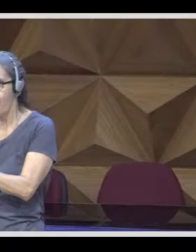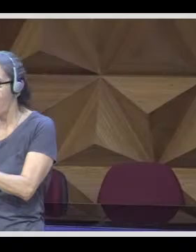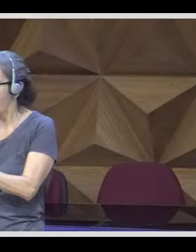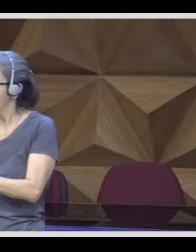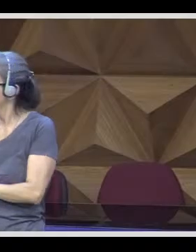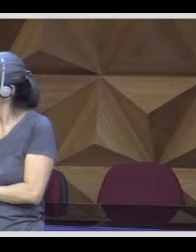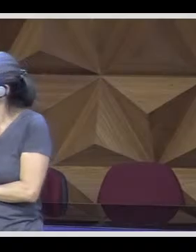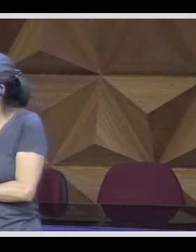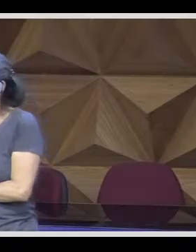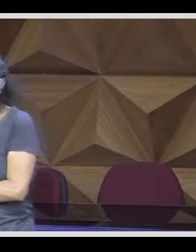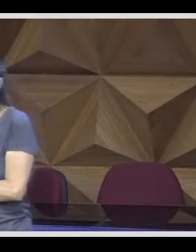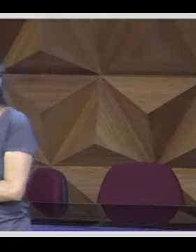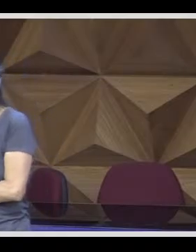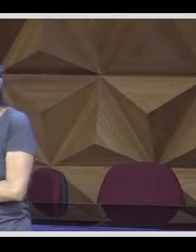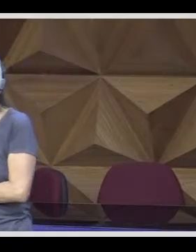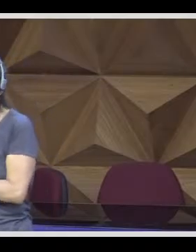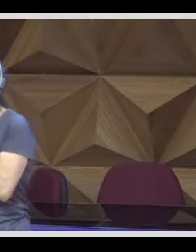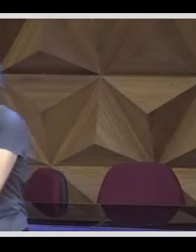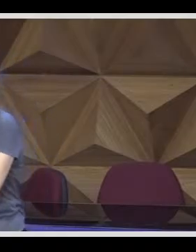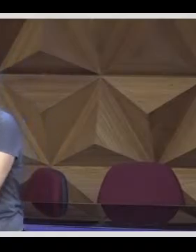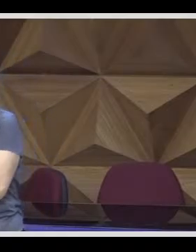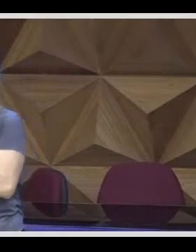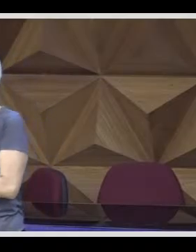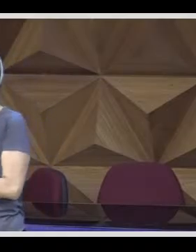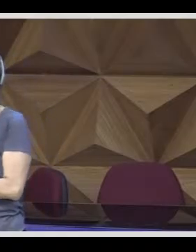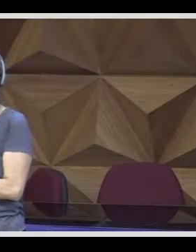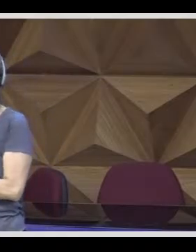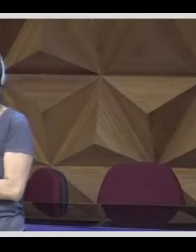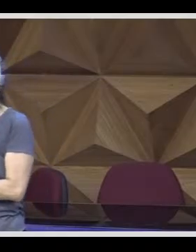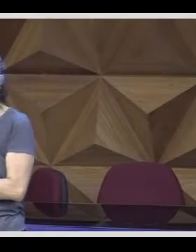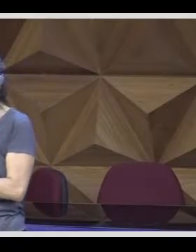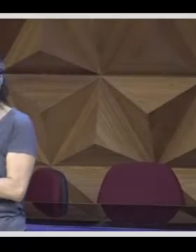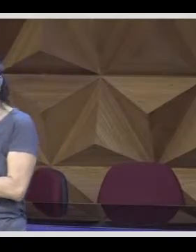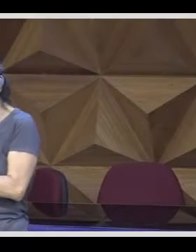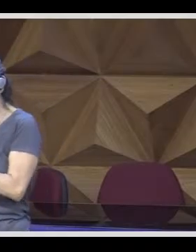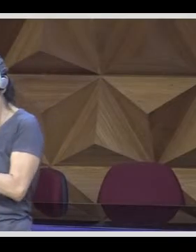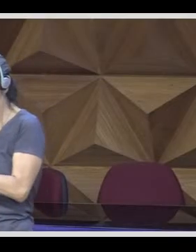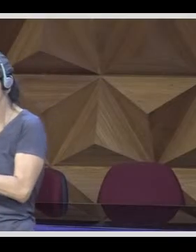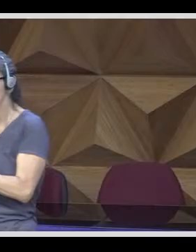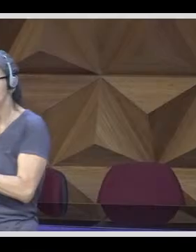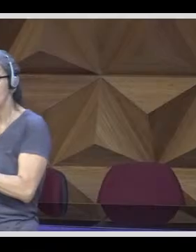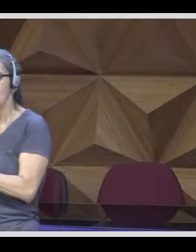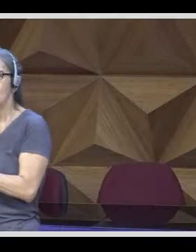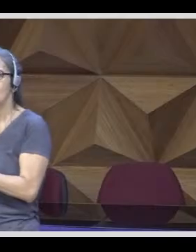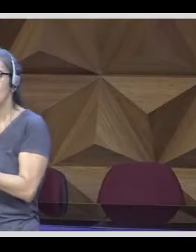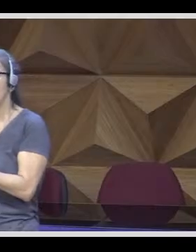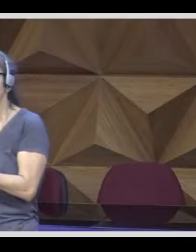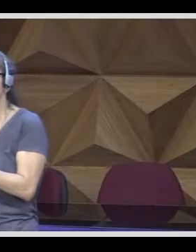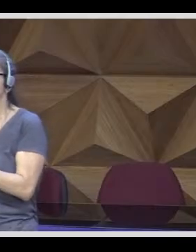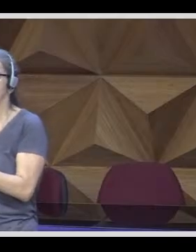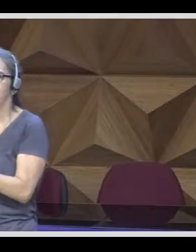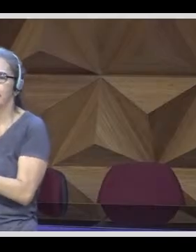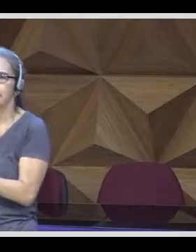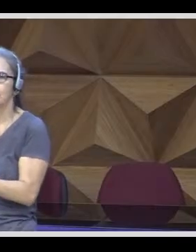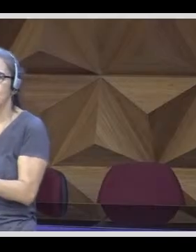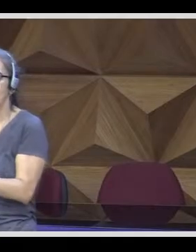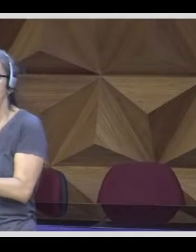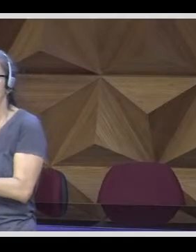discussing things related to crypto market, and there is some notion of trust building that might be